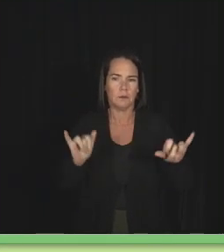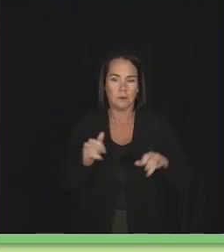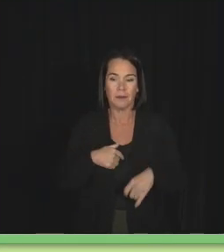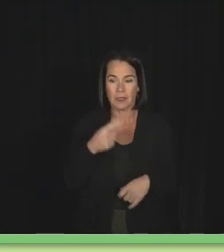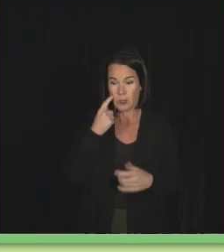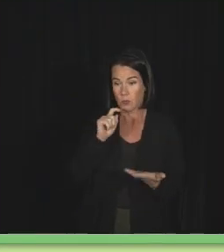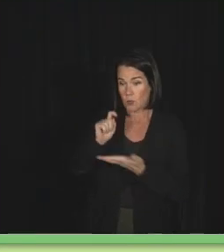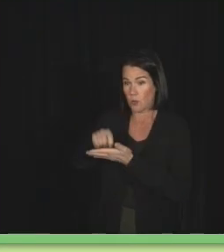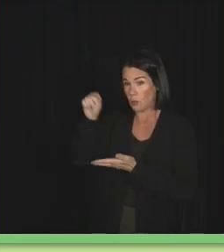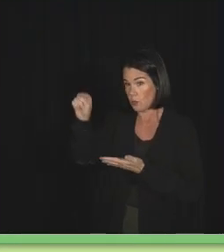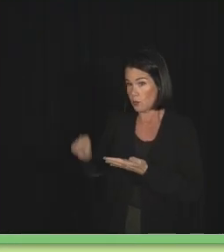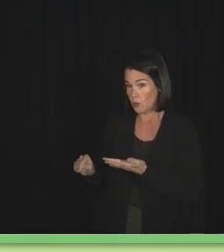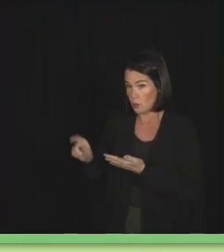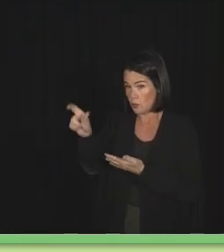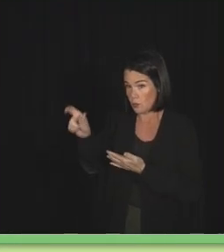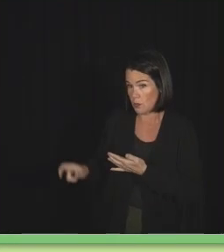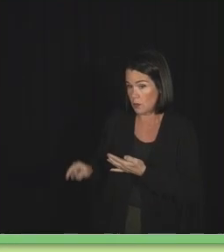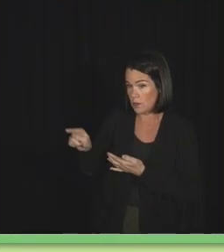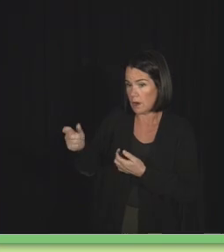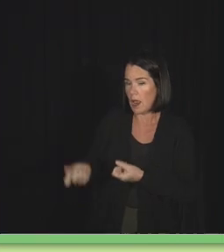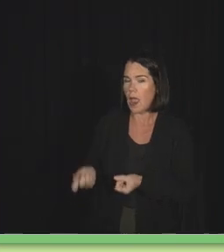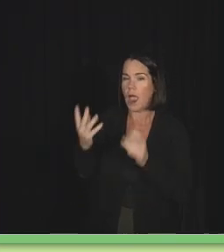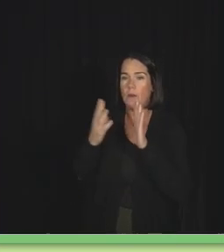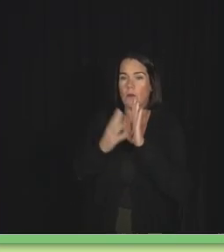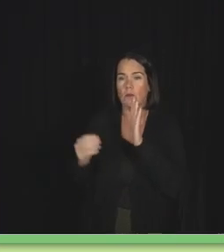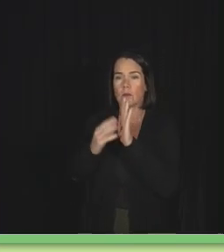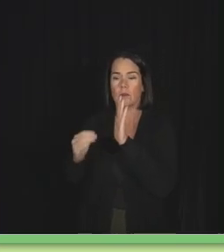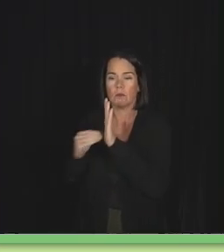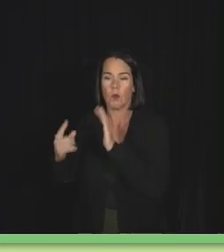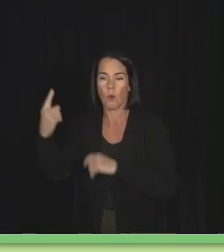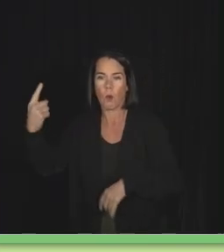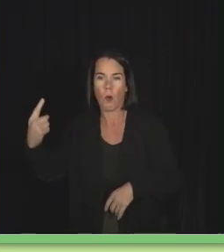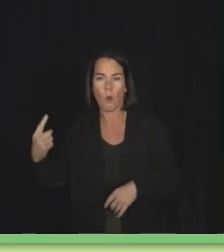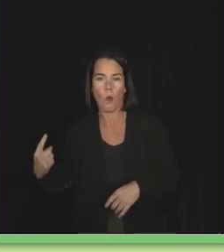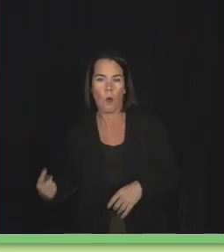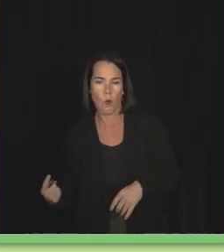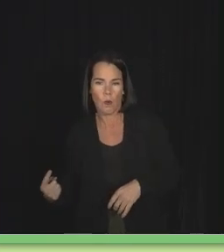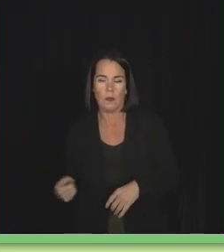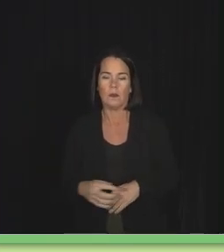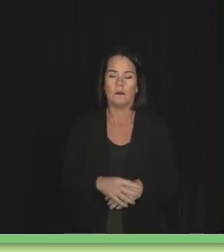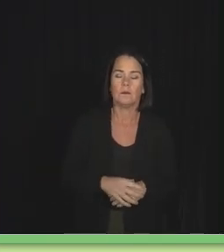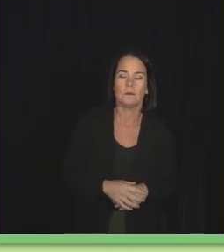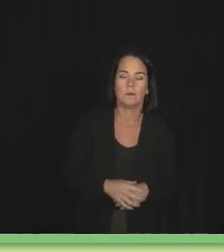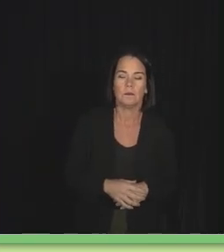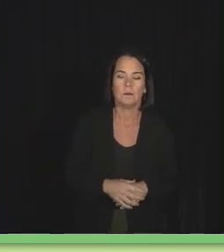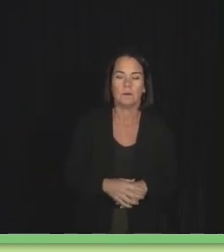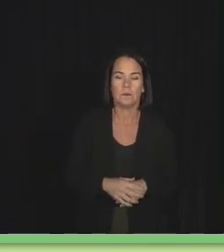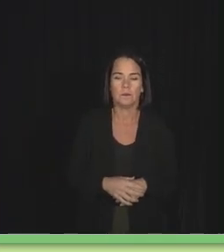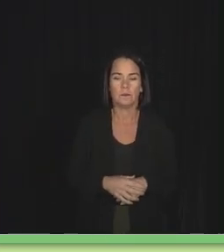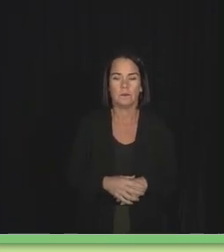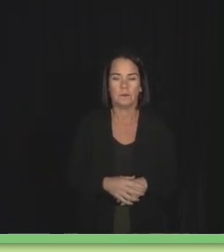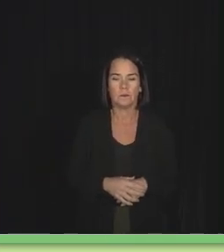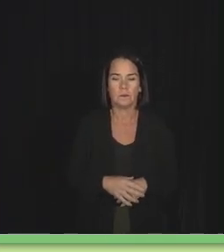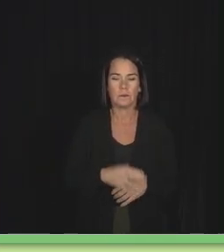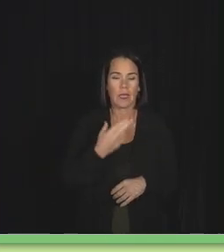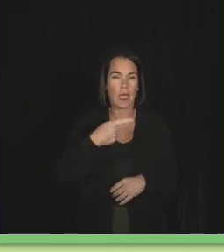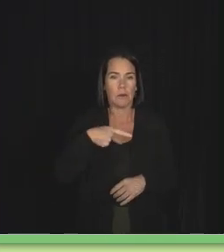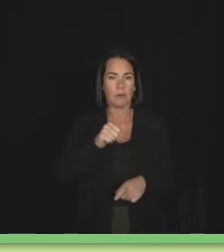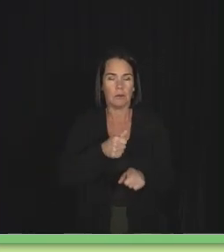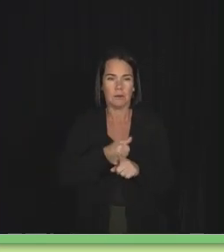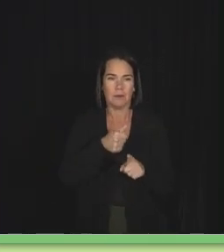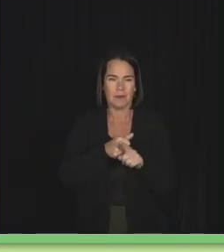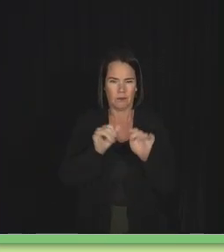on the right of the screen, the number of replicas is 1. But the HPA is reading